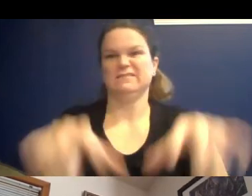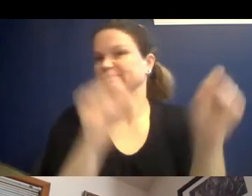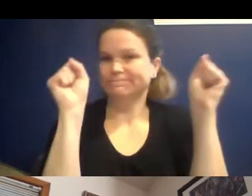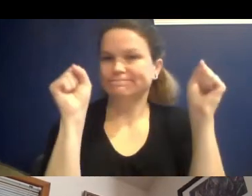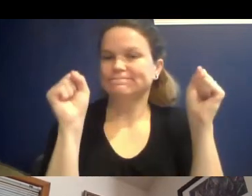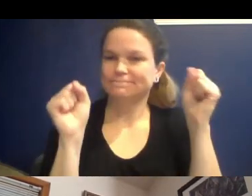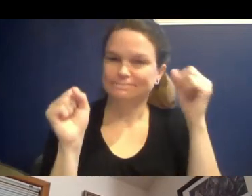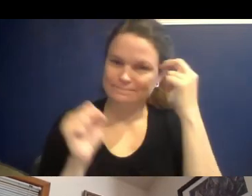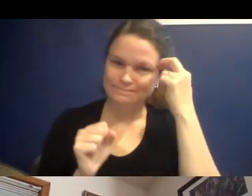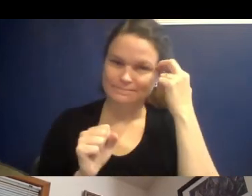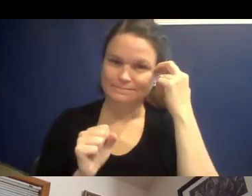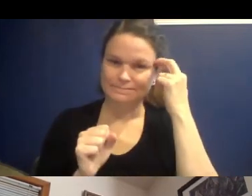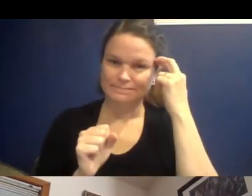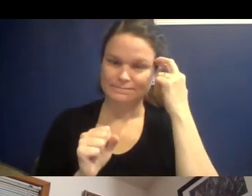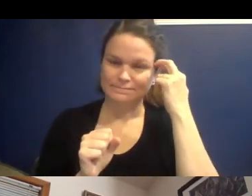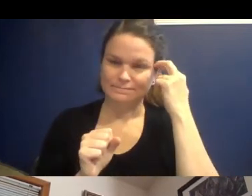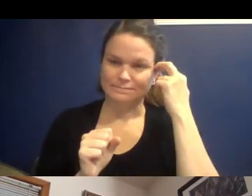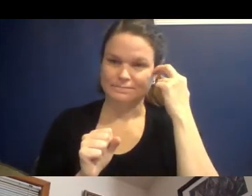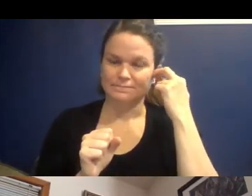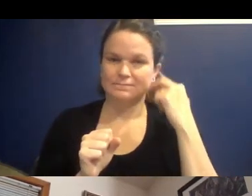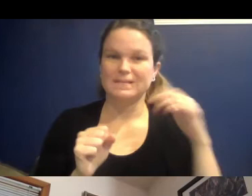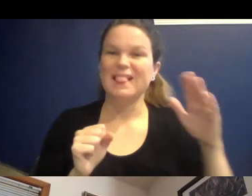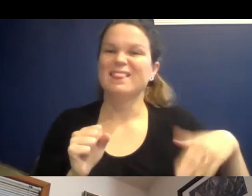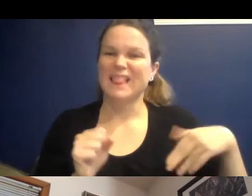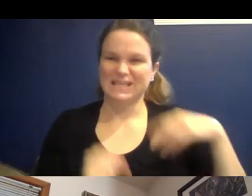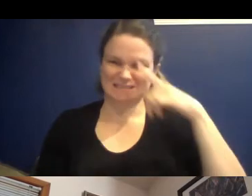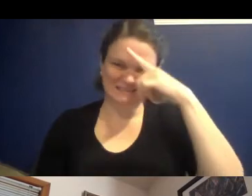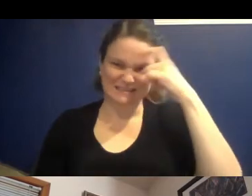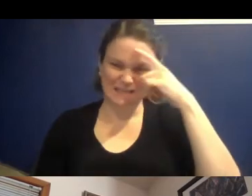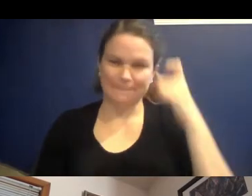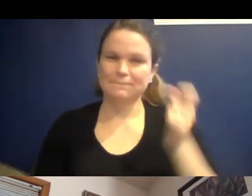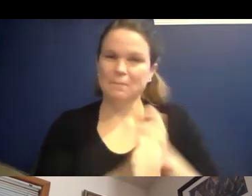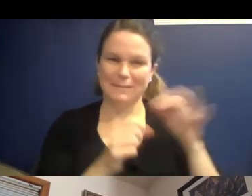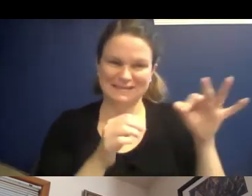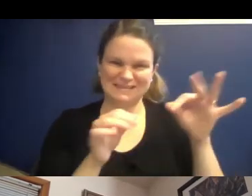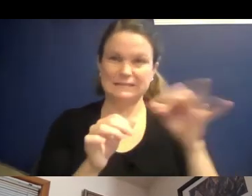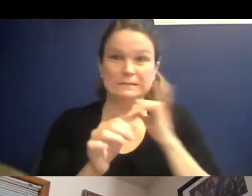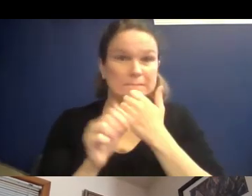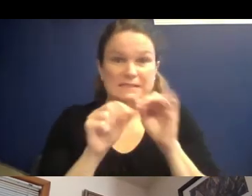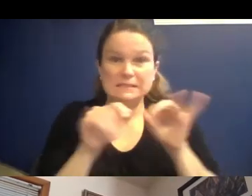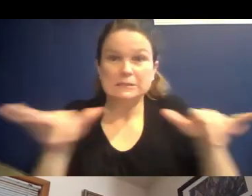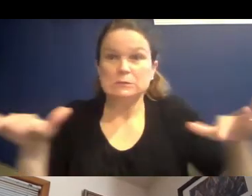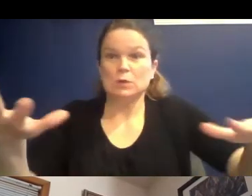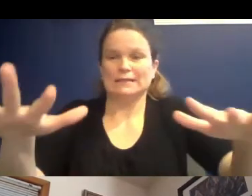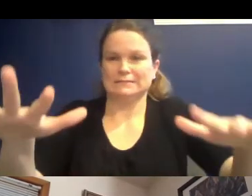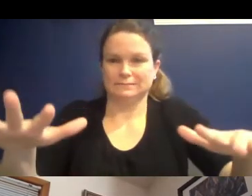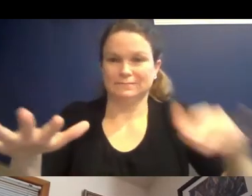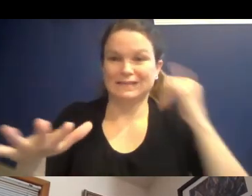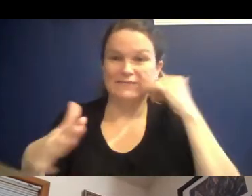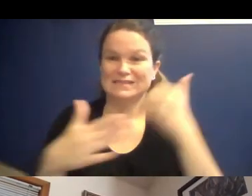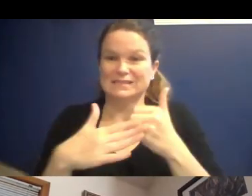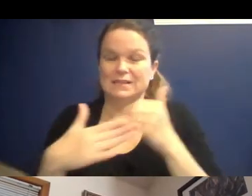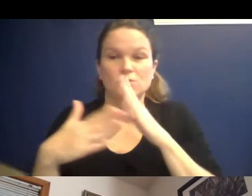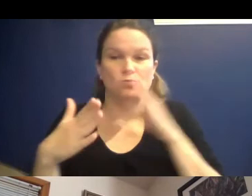the seeds are produced in the late summer and spread. And if you got it into an area along a creek or a